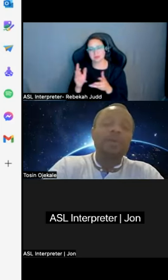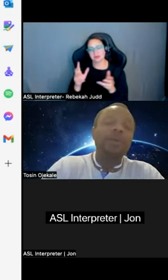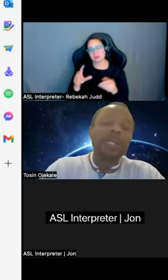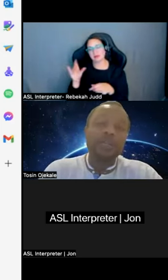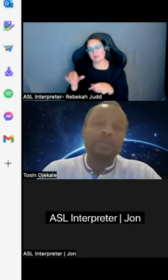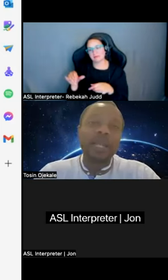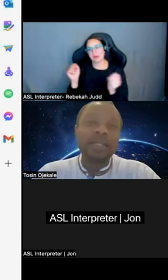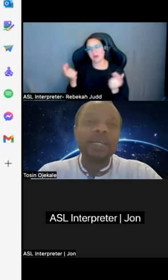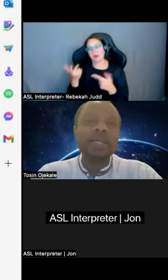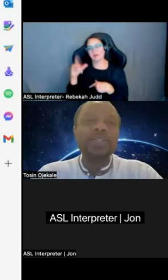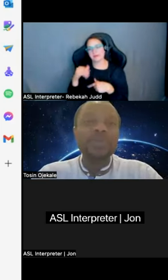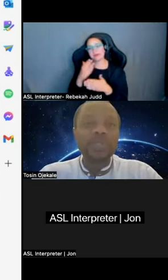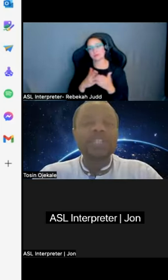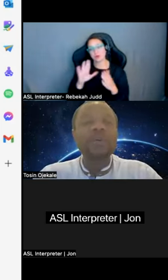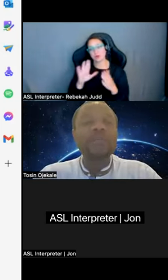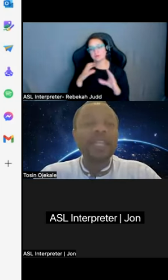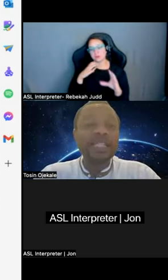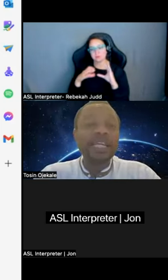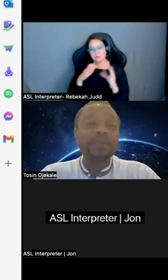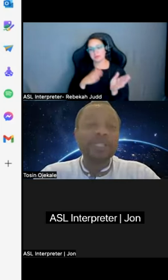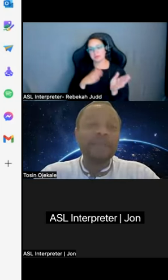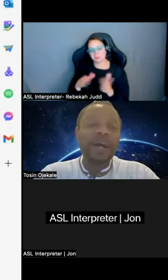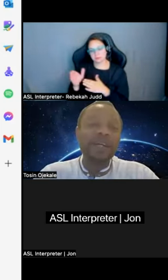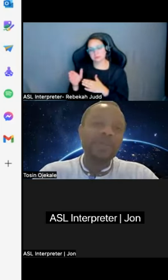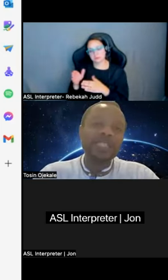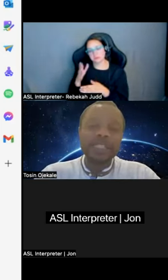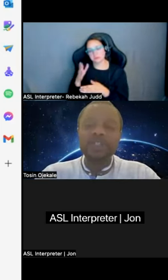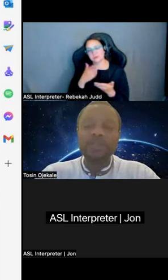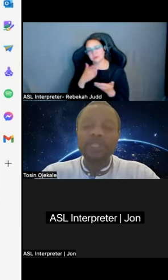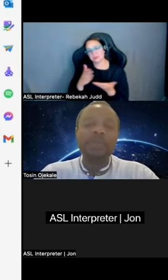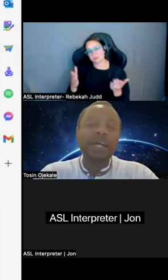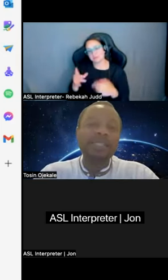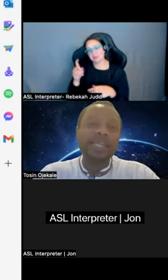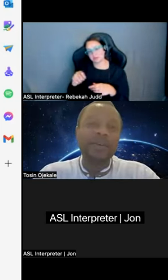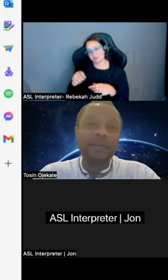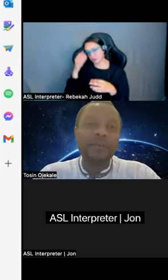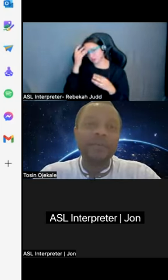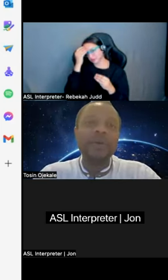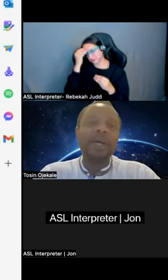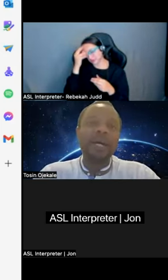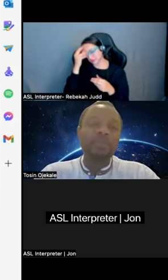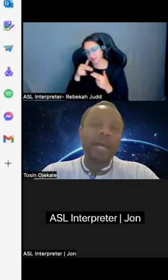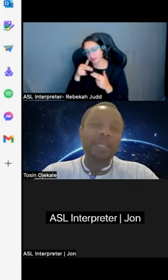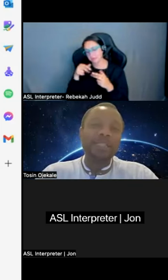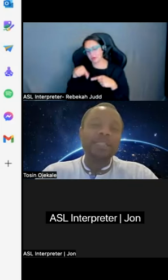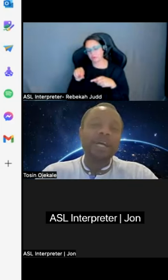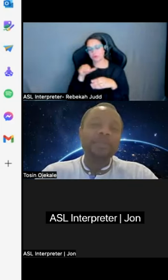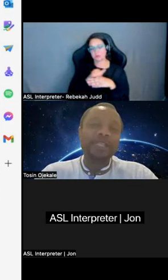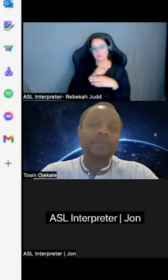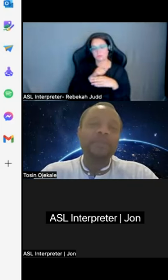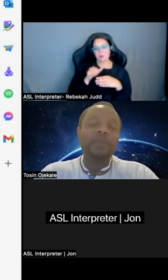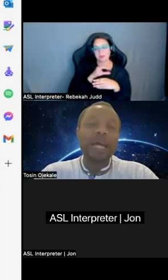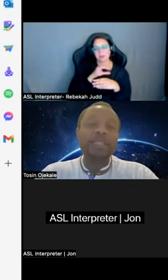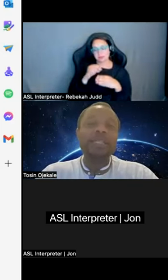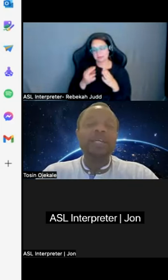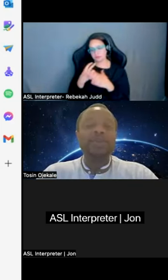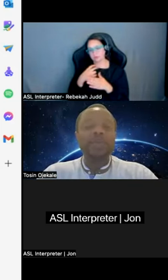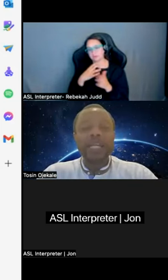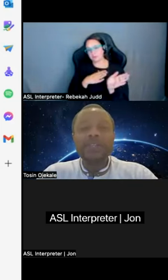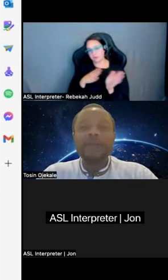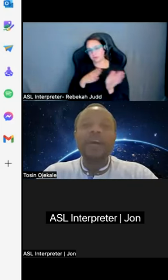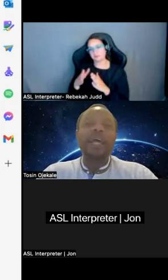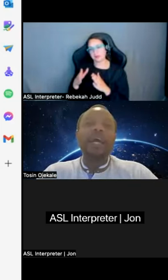your communication plan. So those are some of the things that you must have factored in during practice and review and planning, initial stage of your planning.